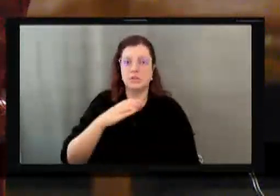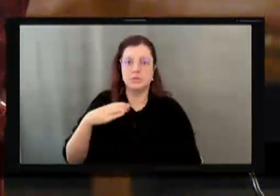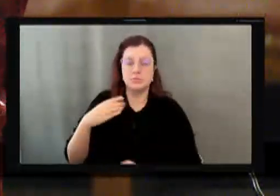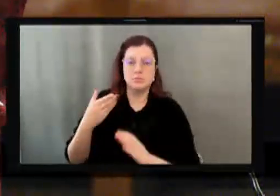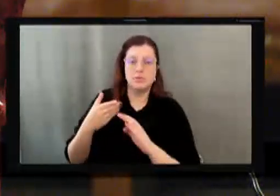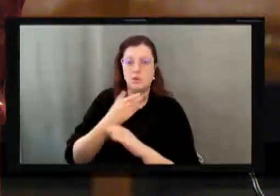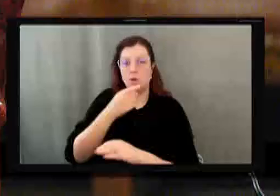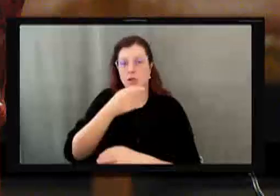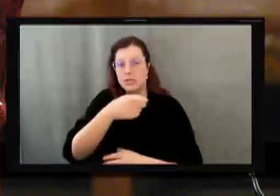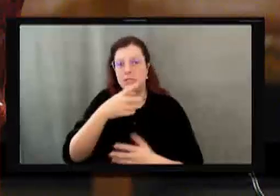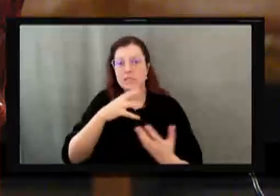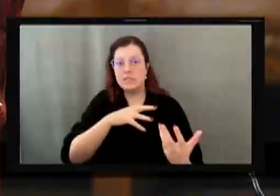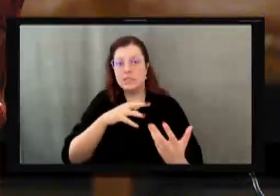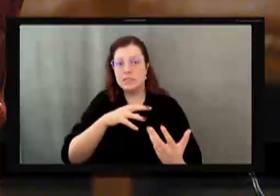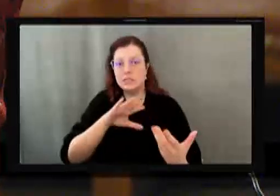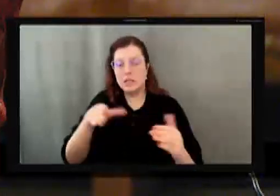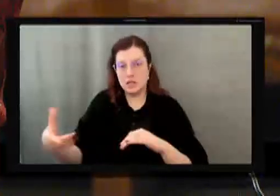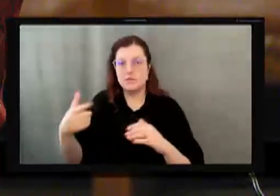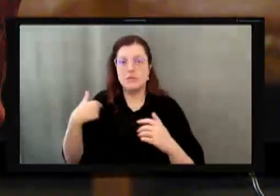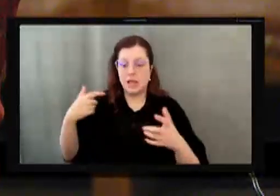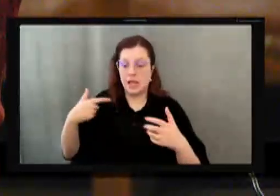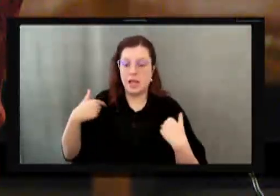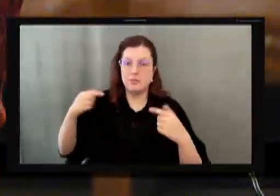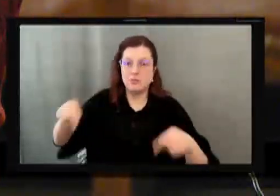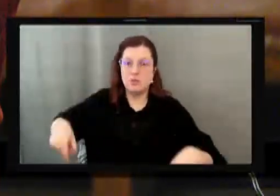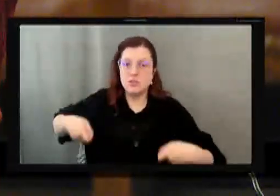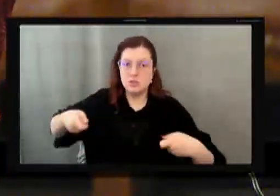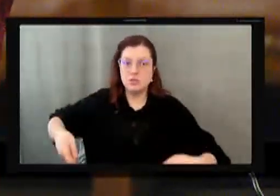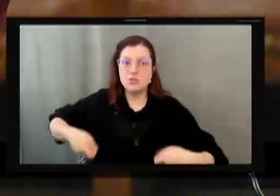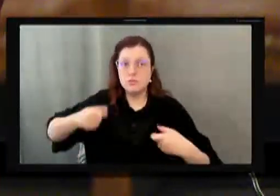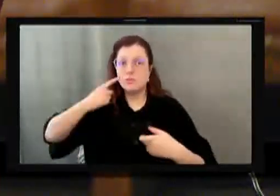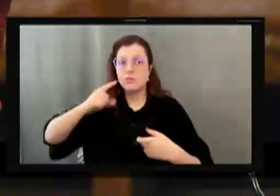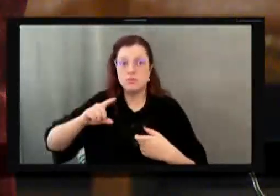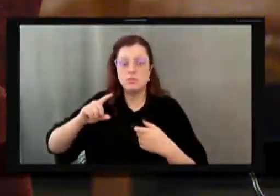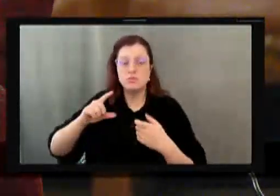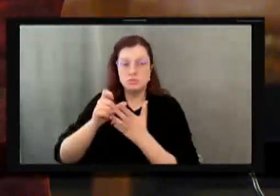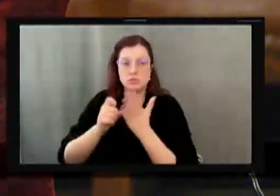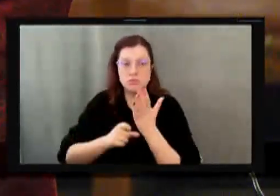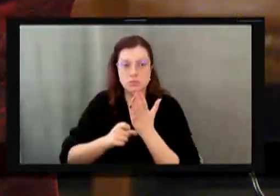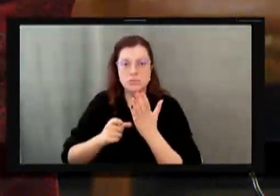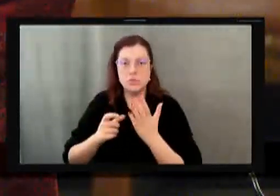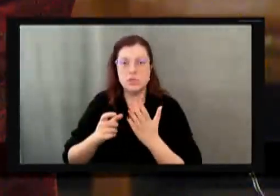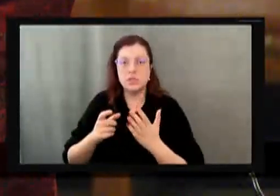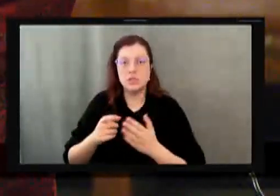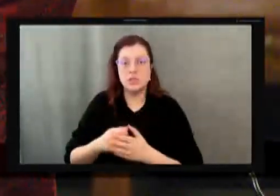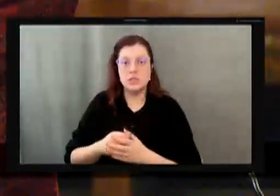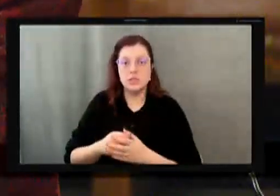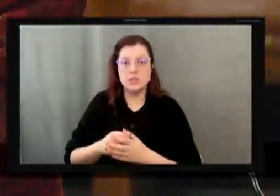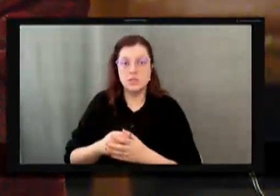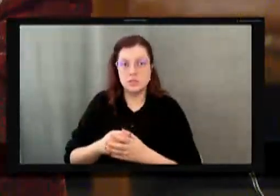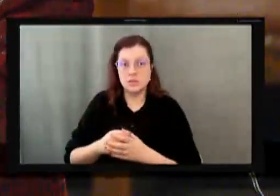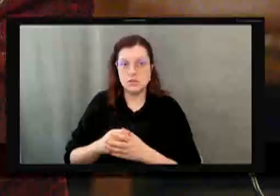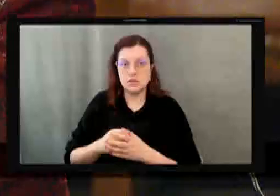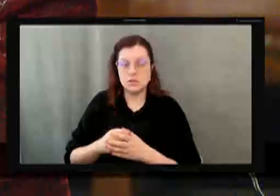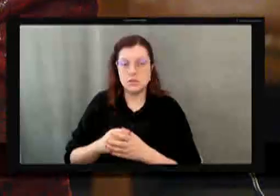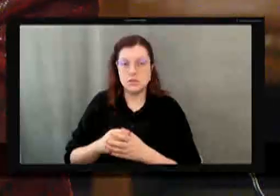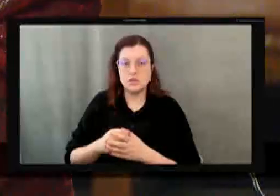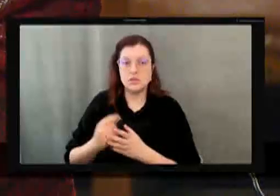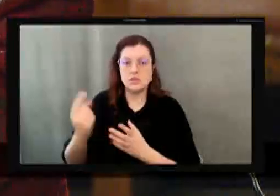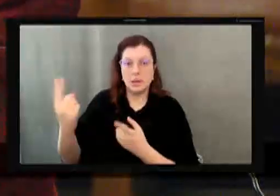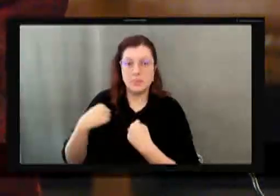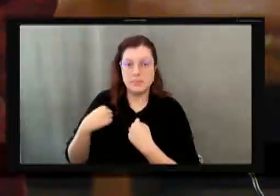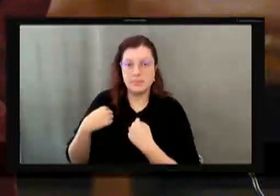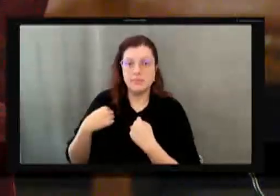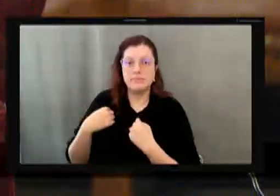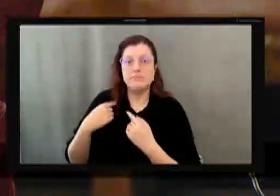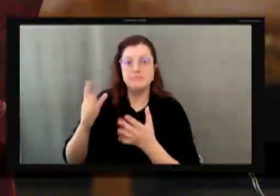he was on crutches. He's going to have an operation. And he had came up to Kaylee Irvis, and when he did, he came and said, come,